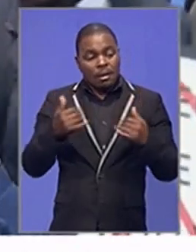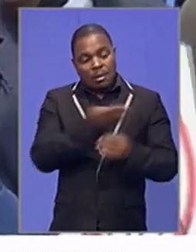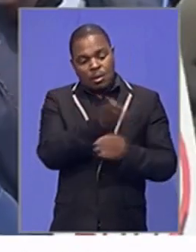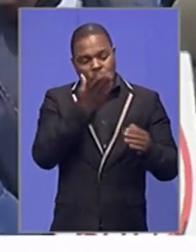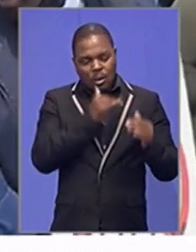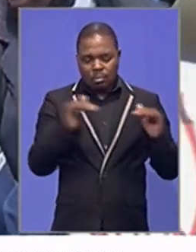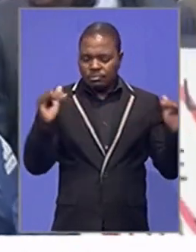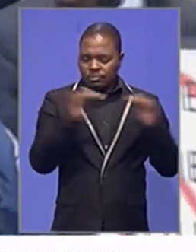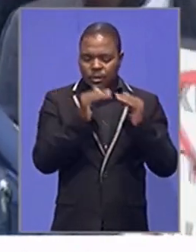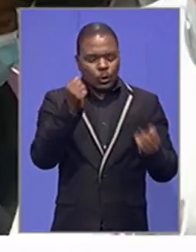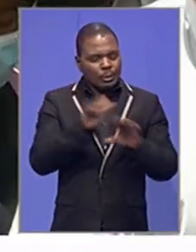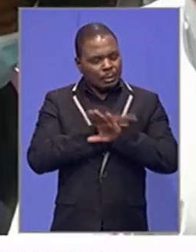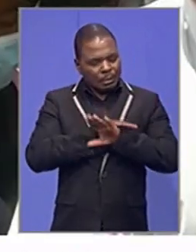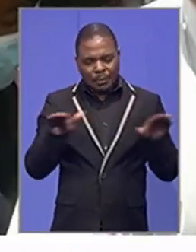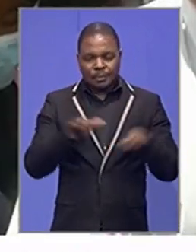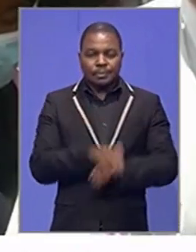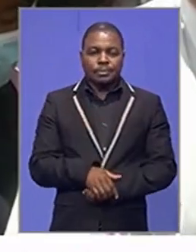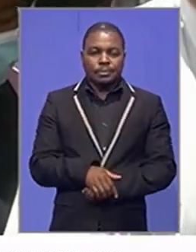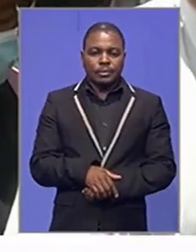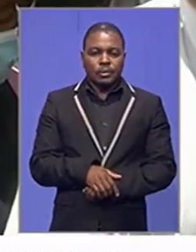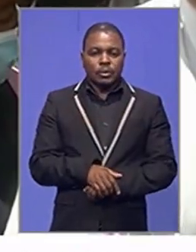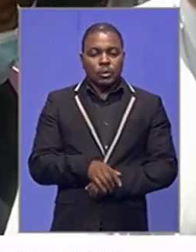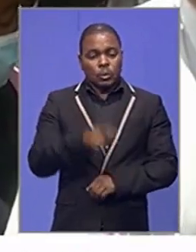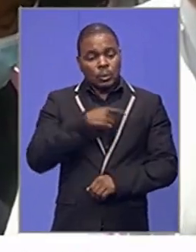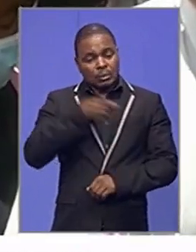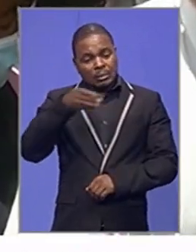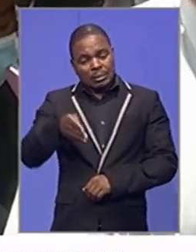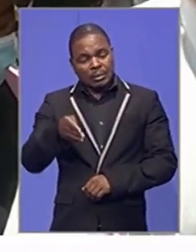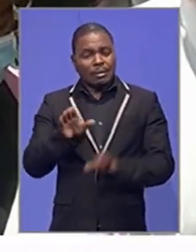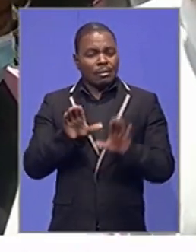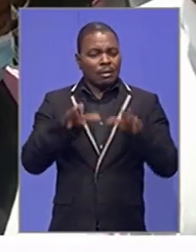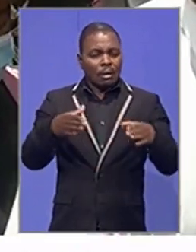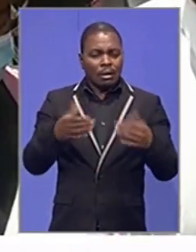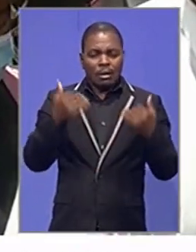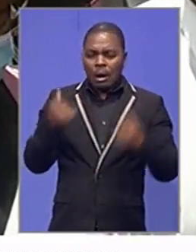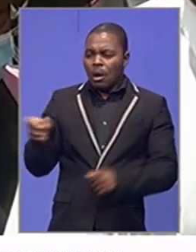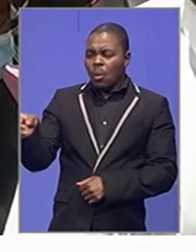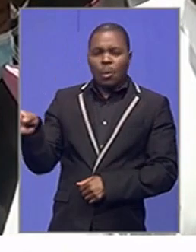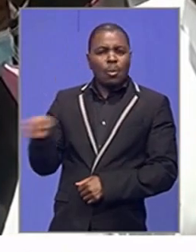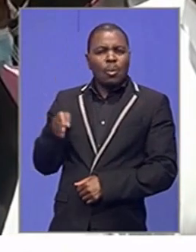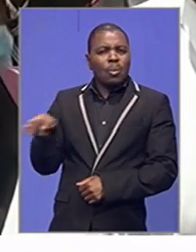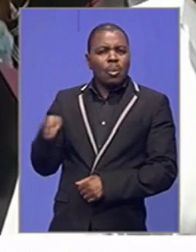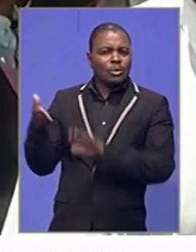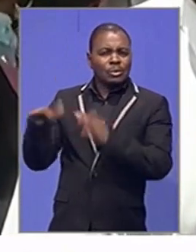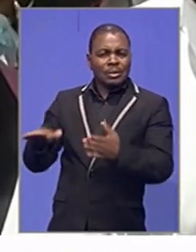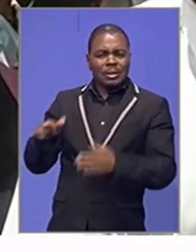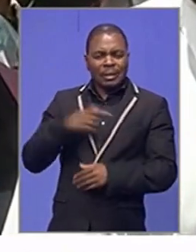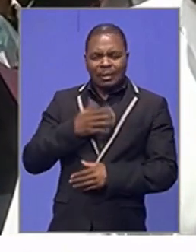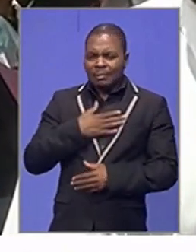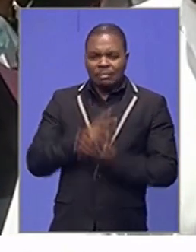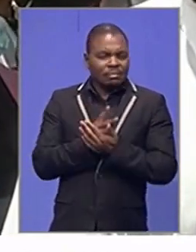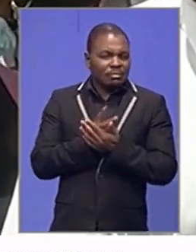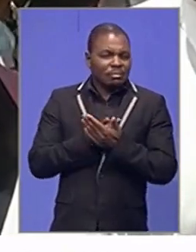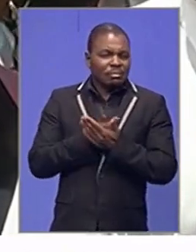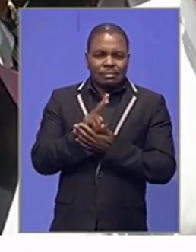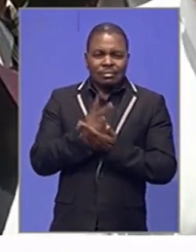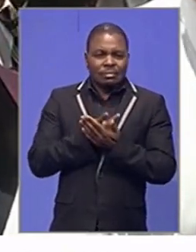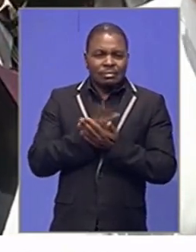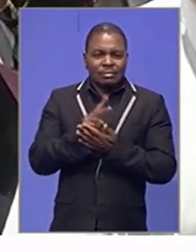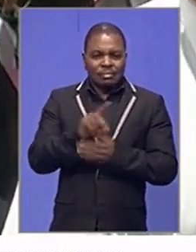e phethagatswe. In a class where Latita is not in anymore is traumatizing, and as well